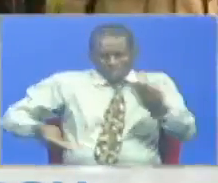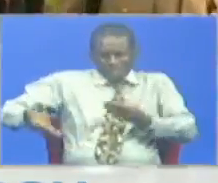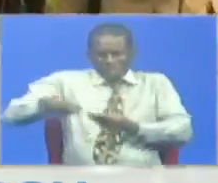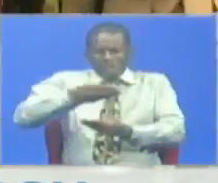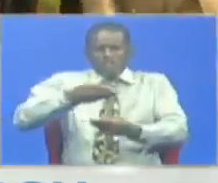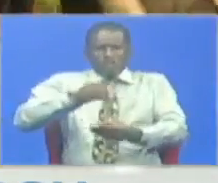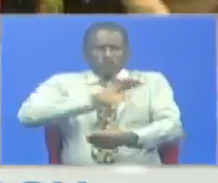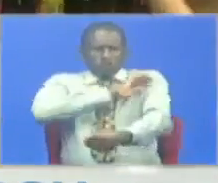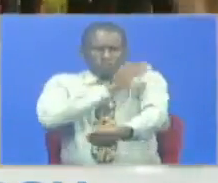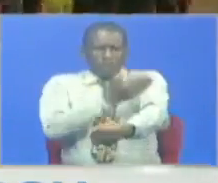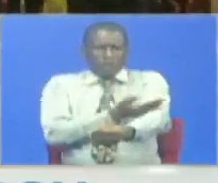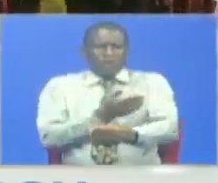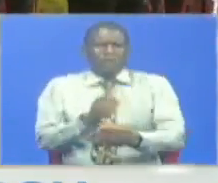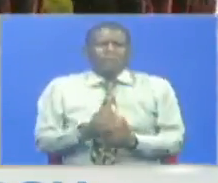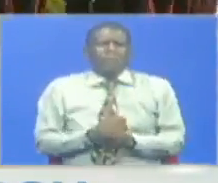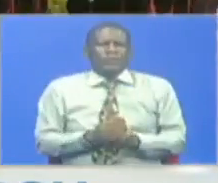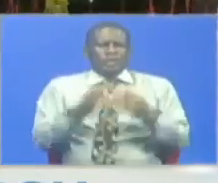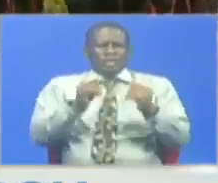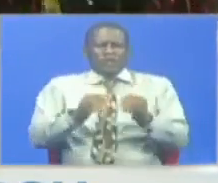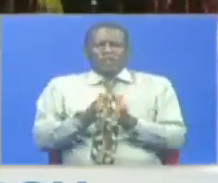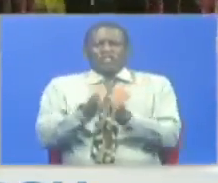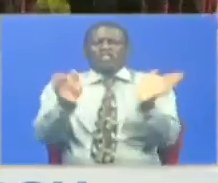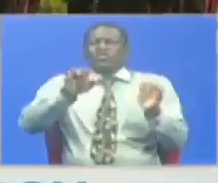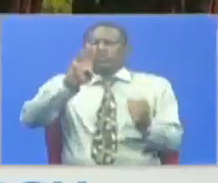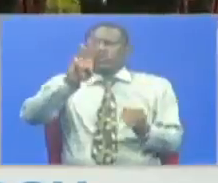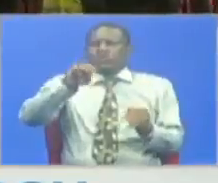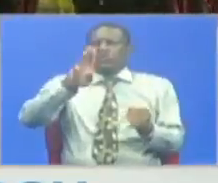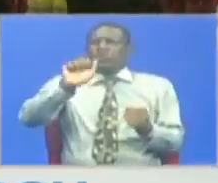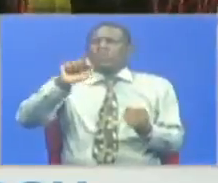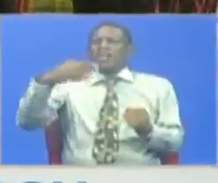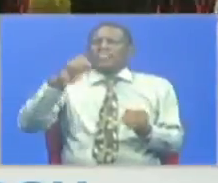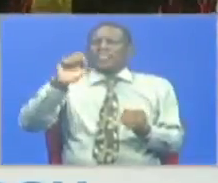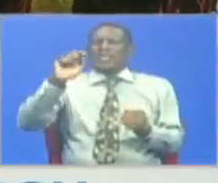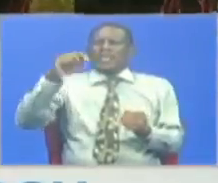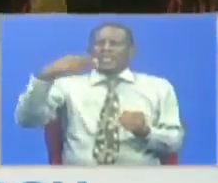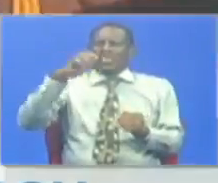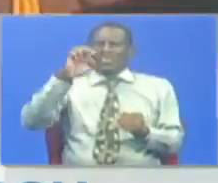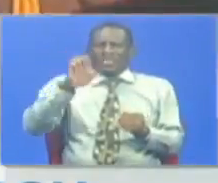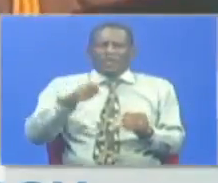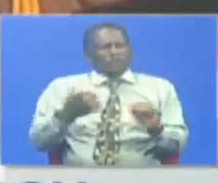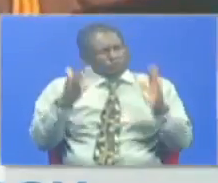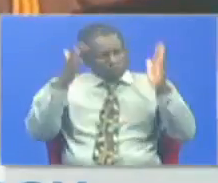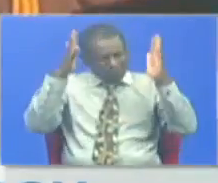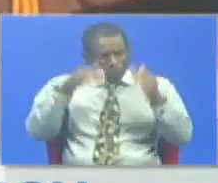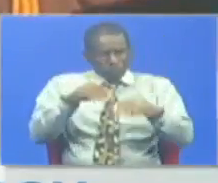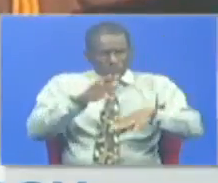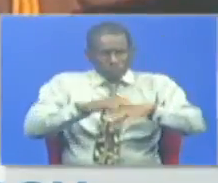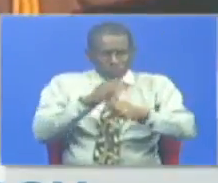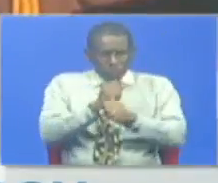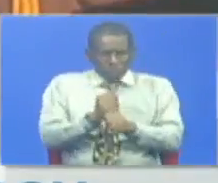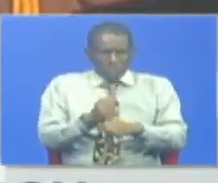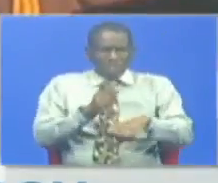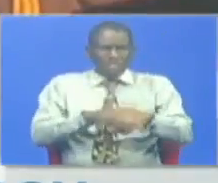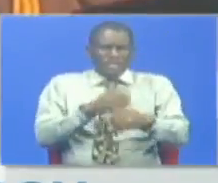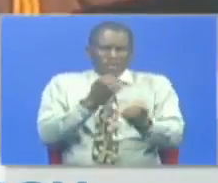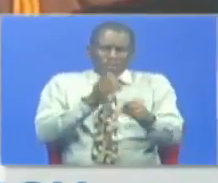power. General Mwathethe was showered with praise after praise. During his five-year